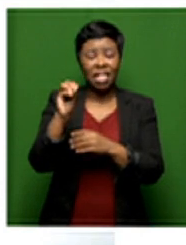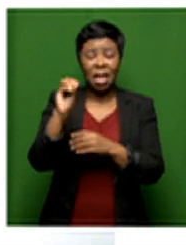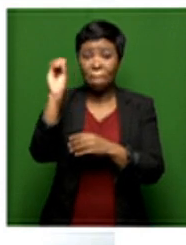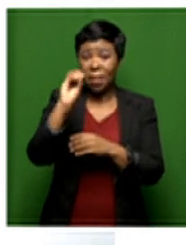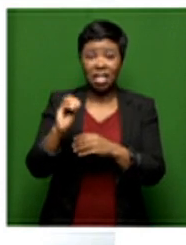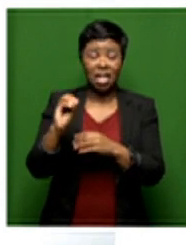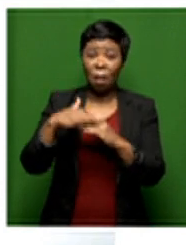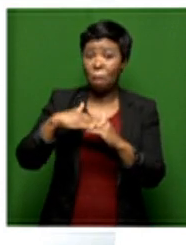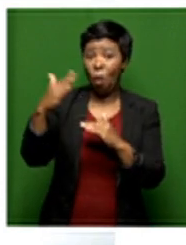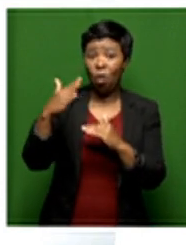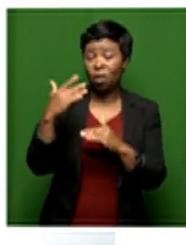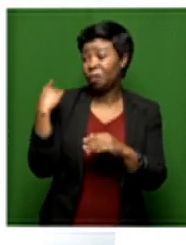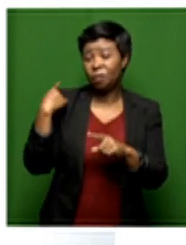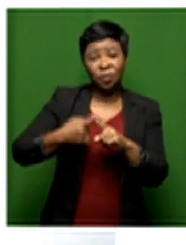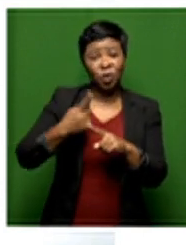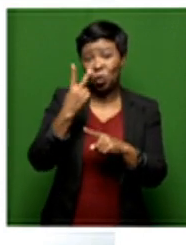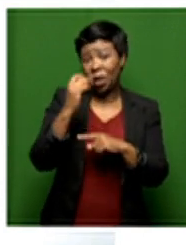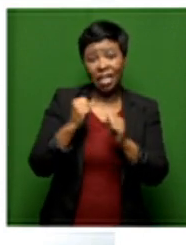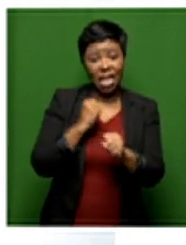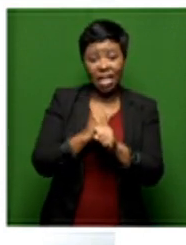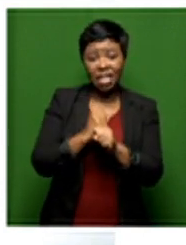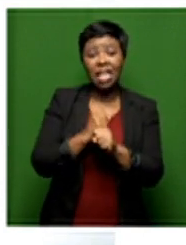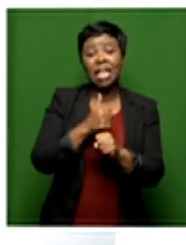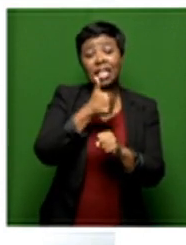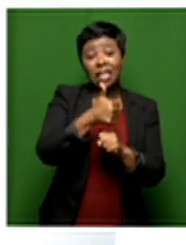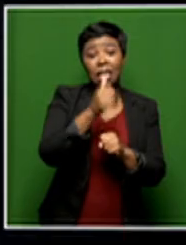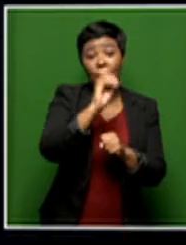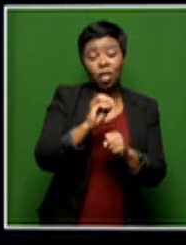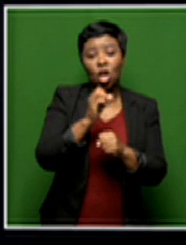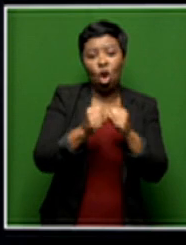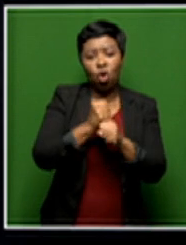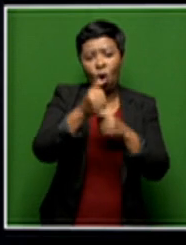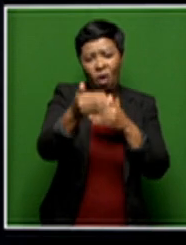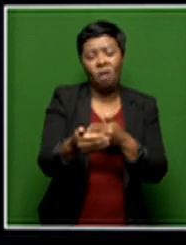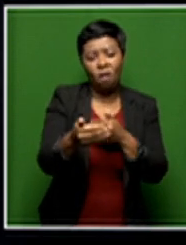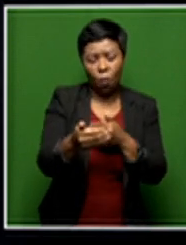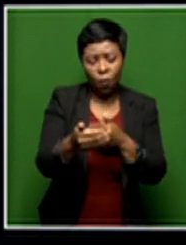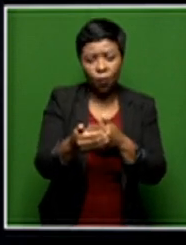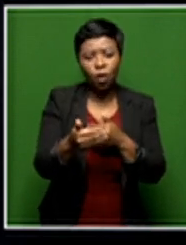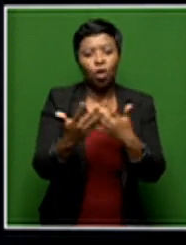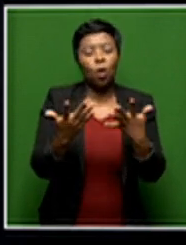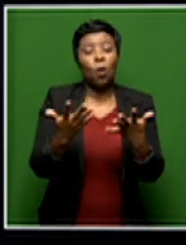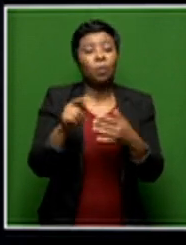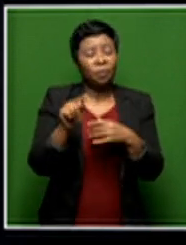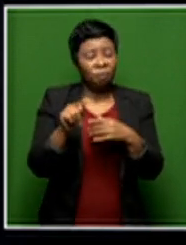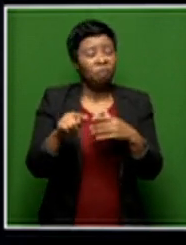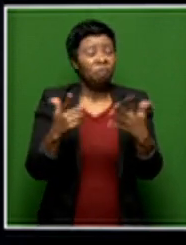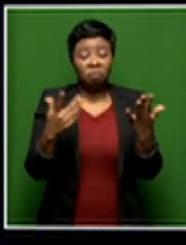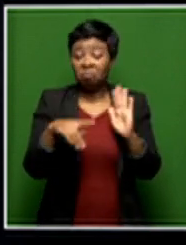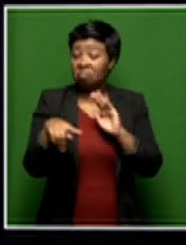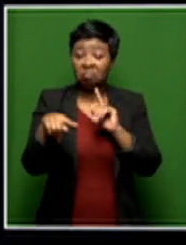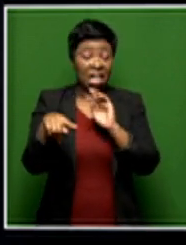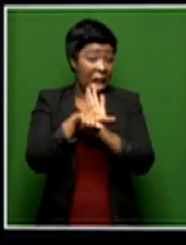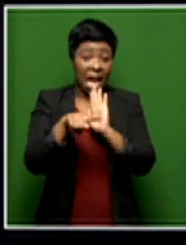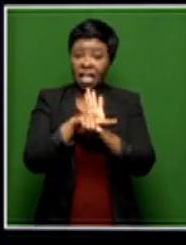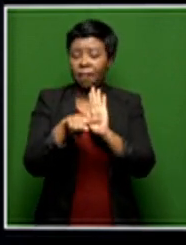70% over the last 20 years, an average of 6% a year. And it's negatively